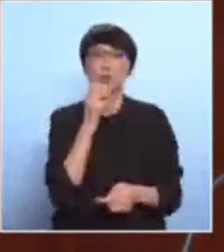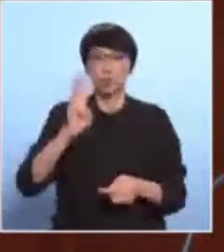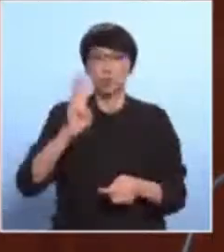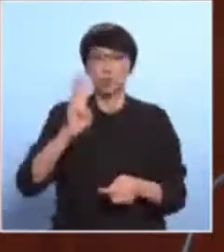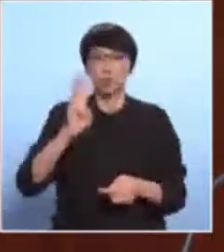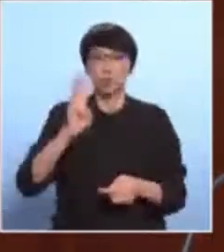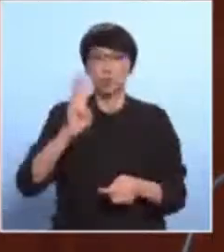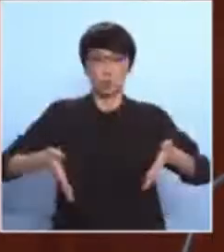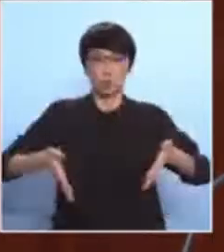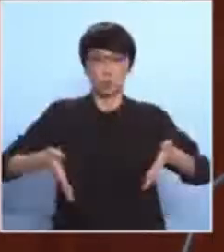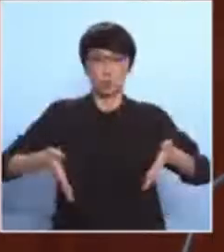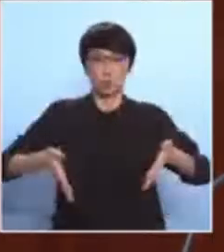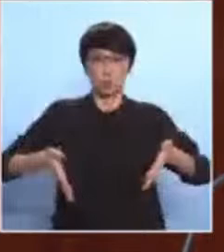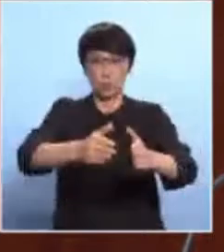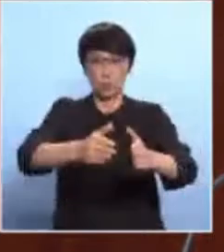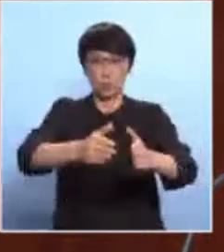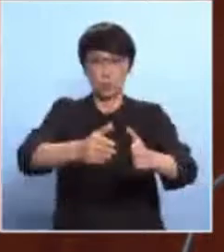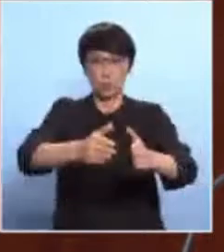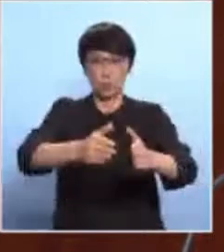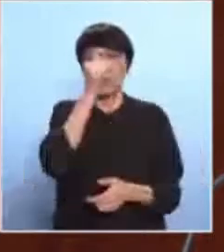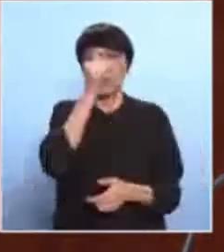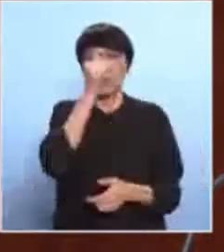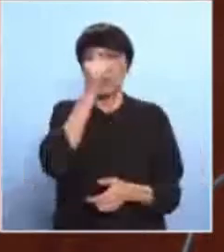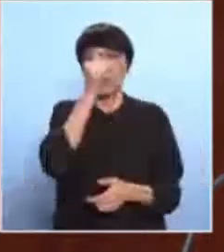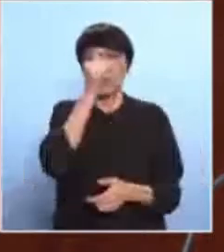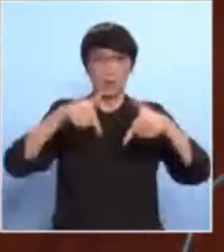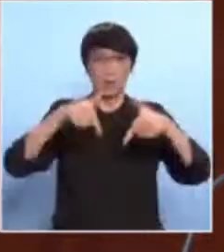and the street consolidation areas in Yau Ma